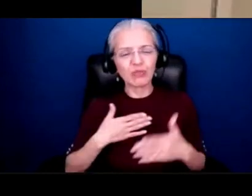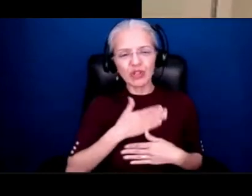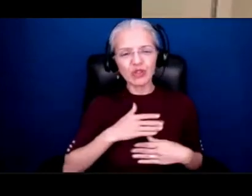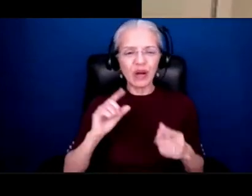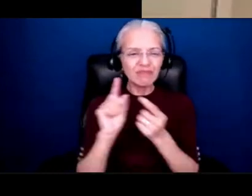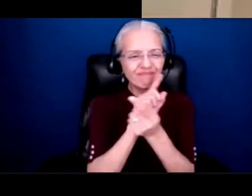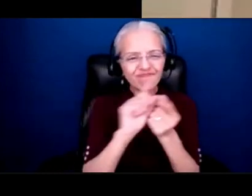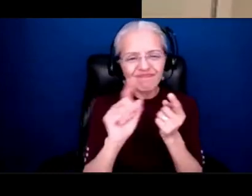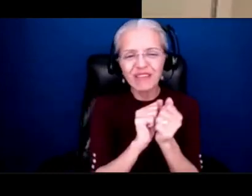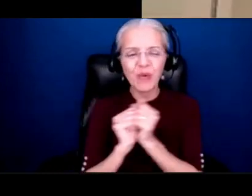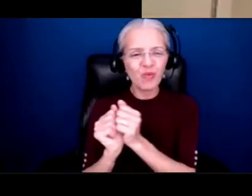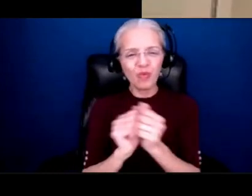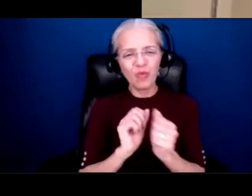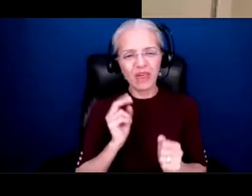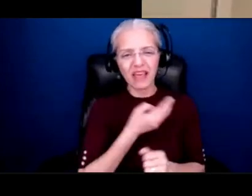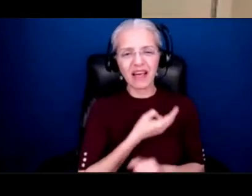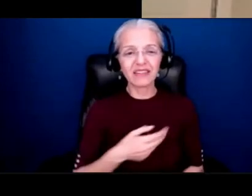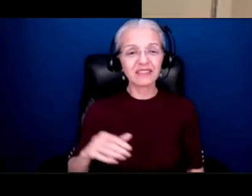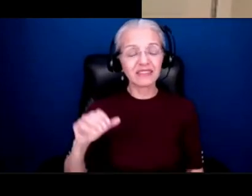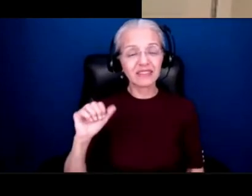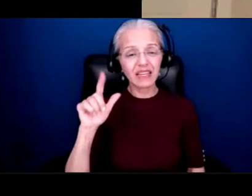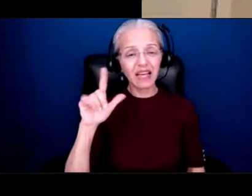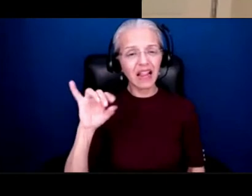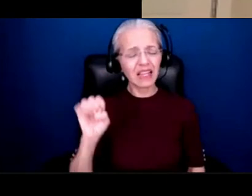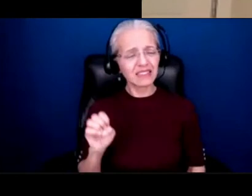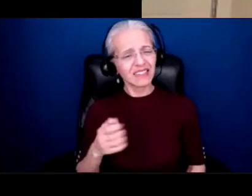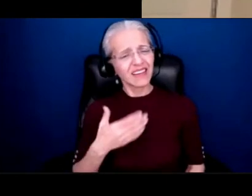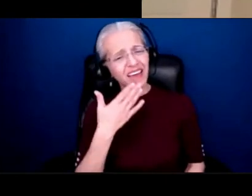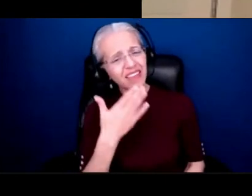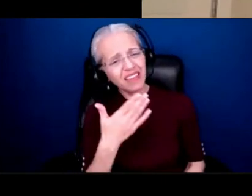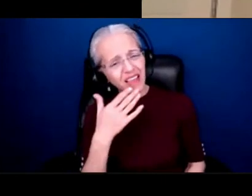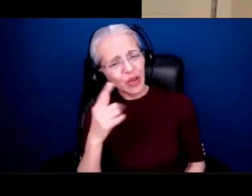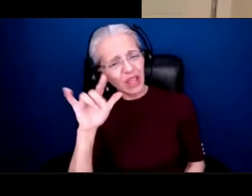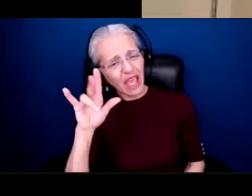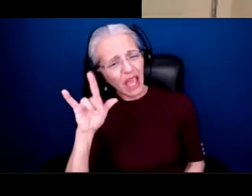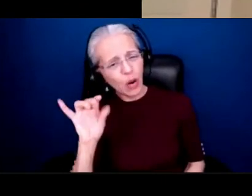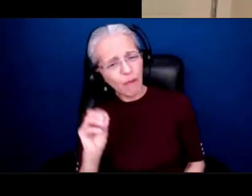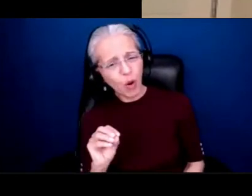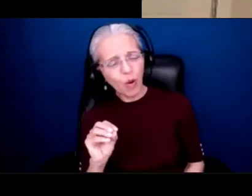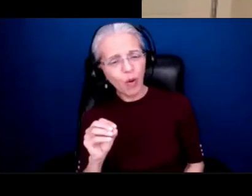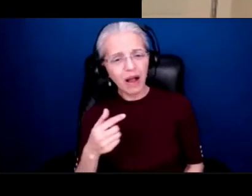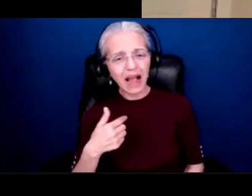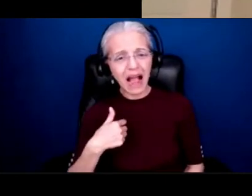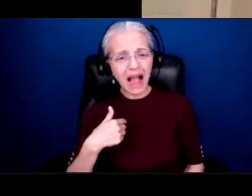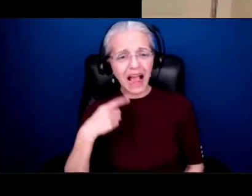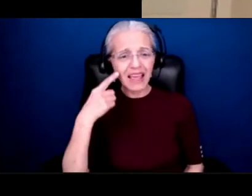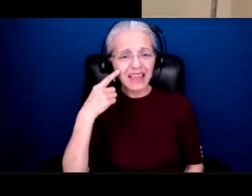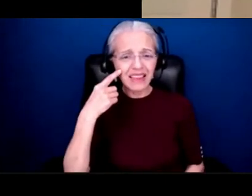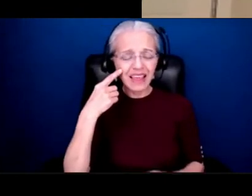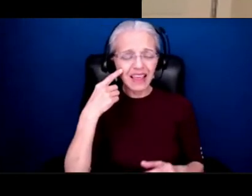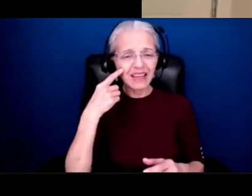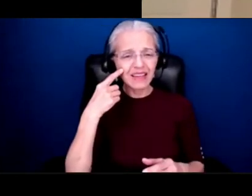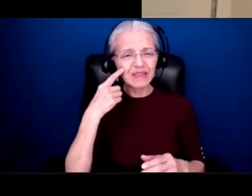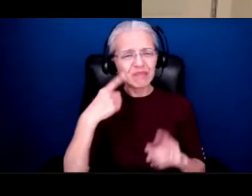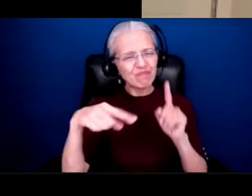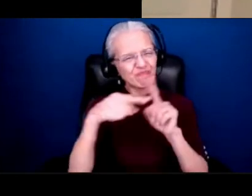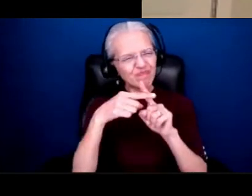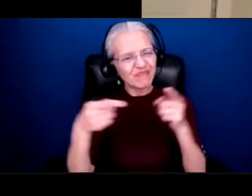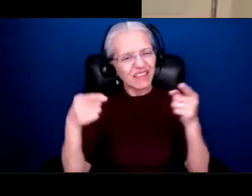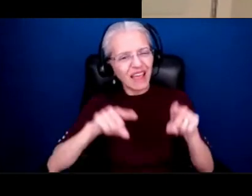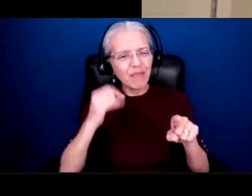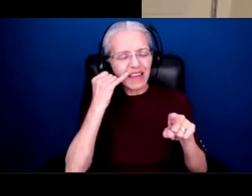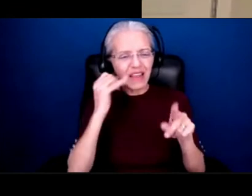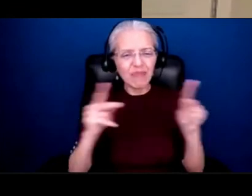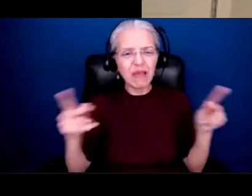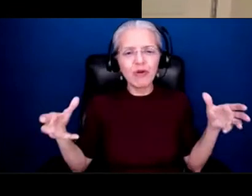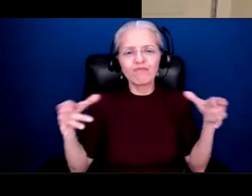had a lovely time talking with you. I feel like good things happen when people get together. I